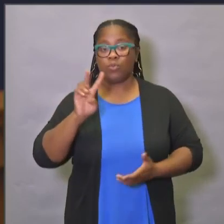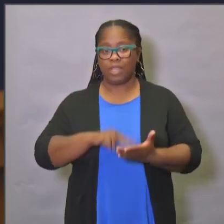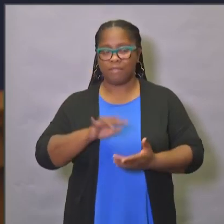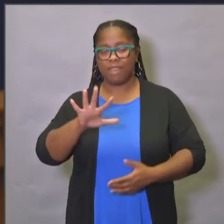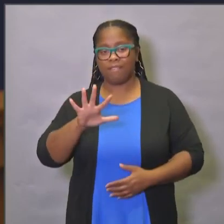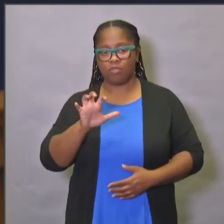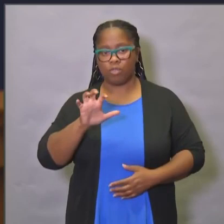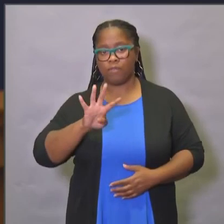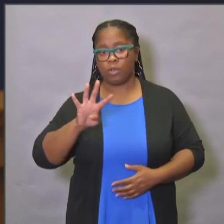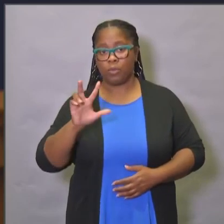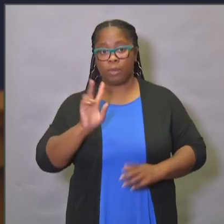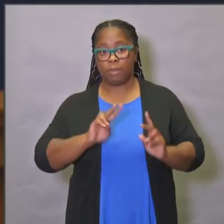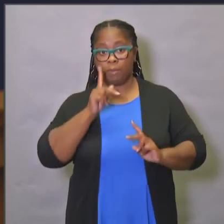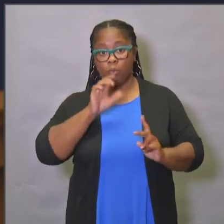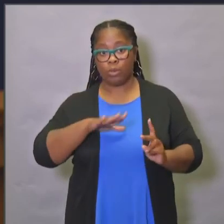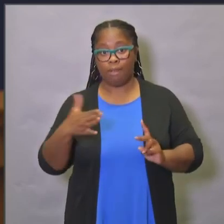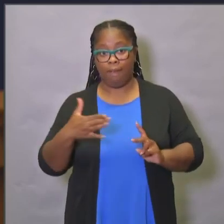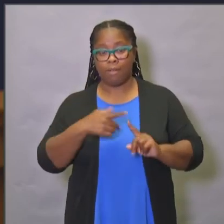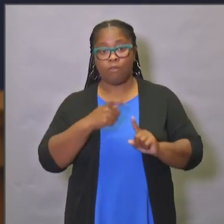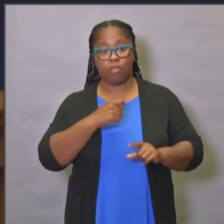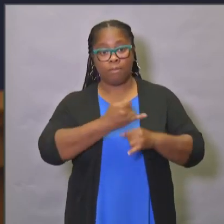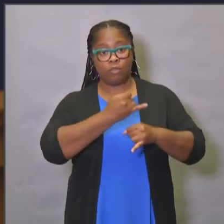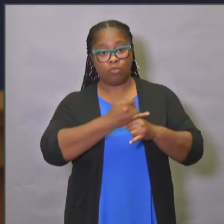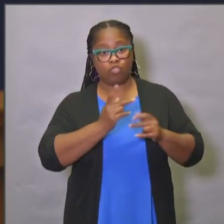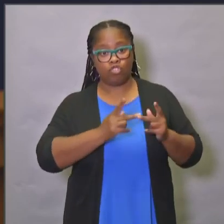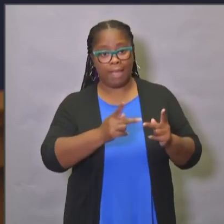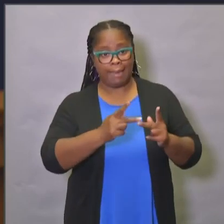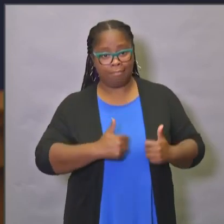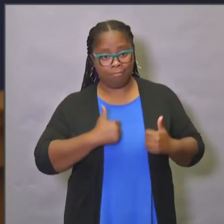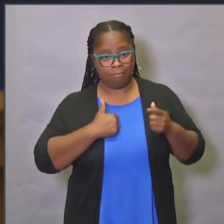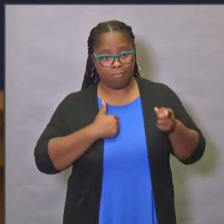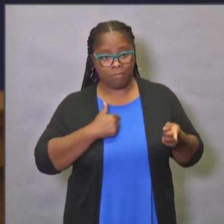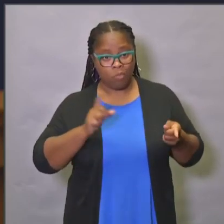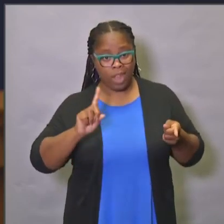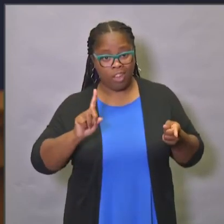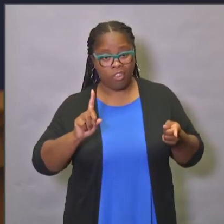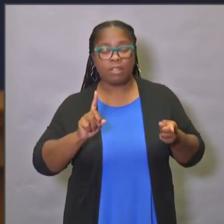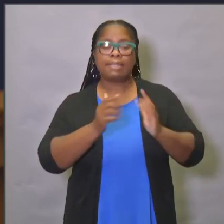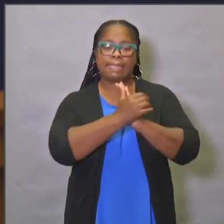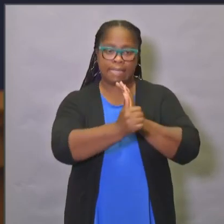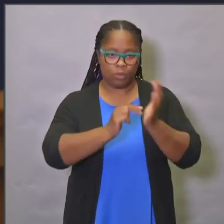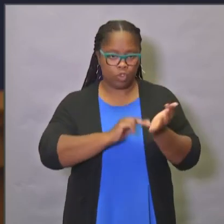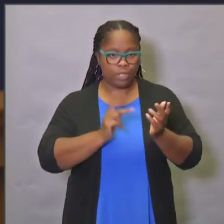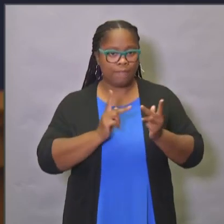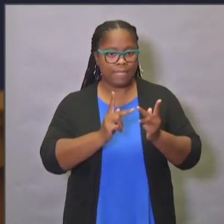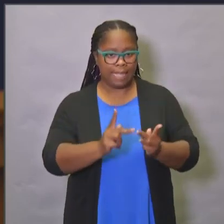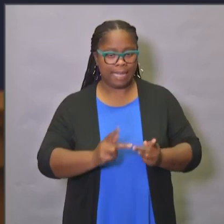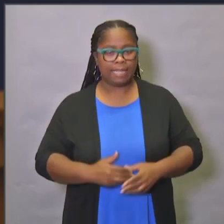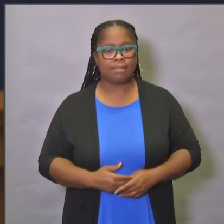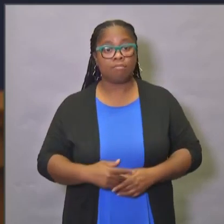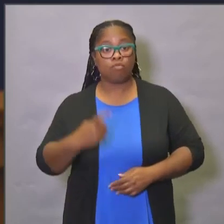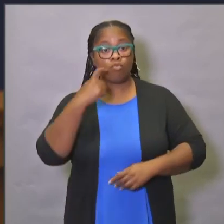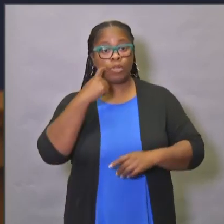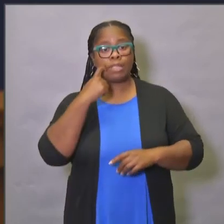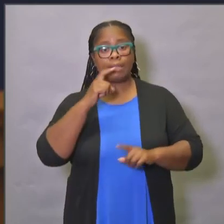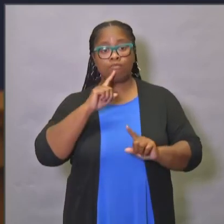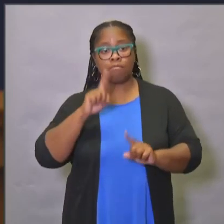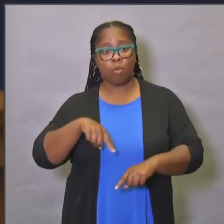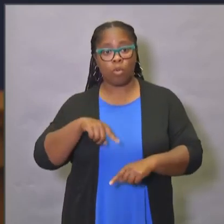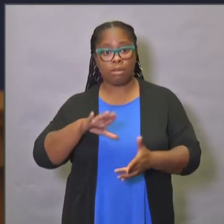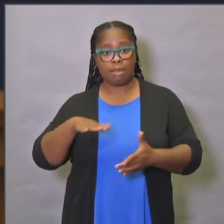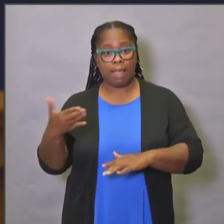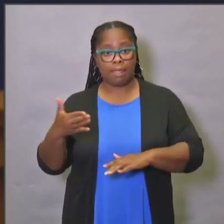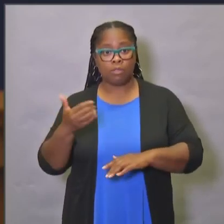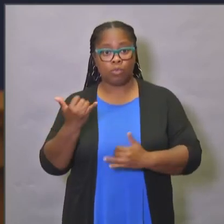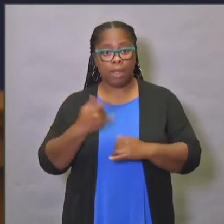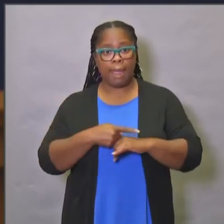2,543 of the people who died in institutional settings resided in skilled nursing facilities. The newly reported death today